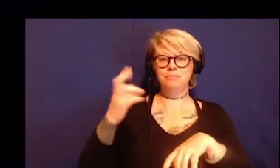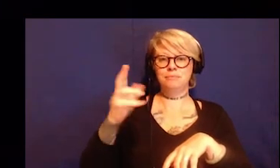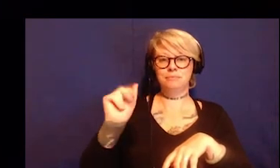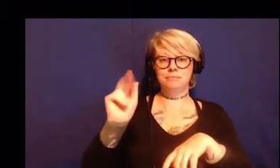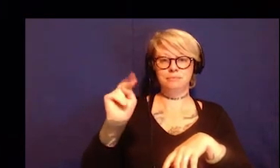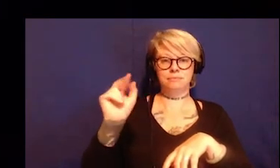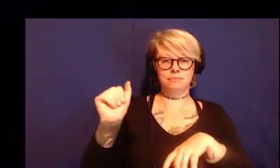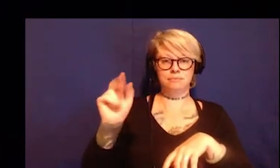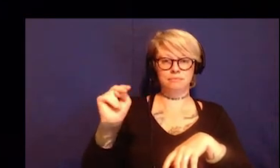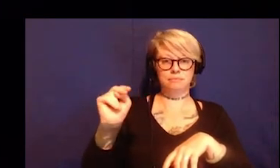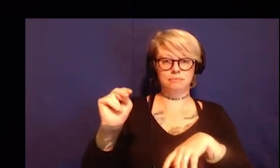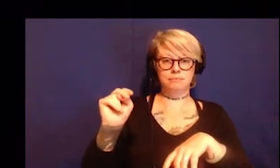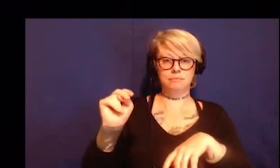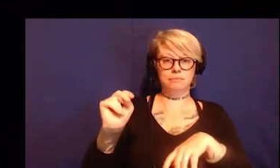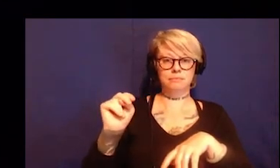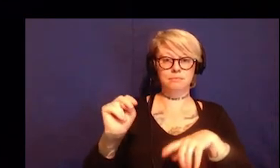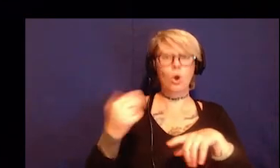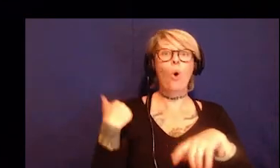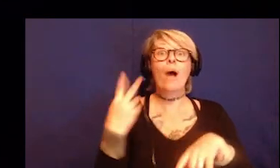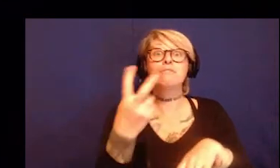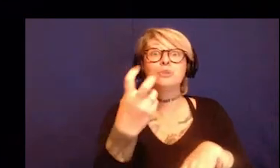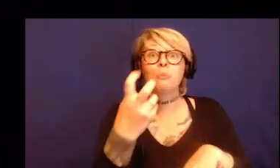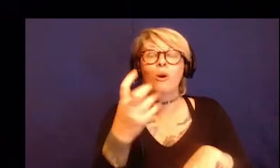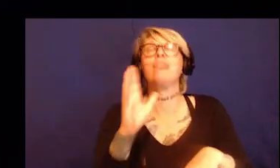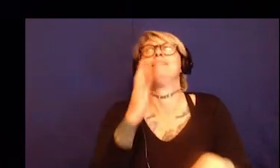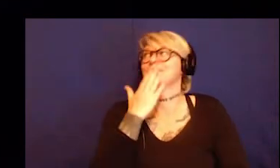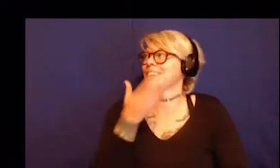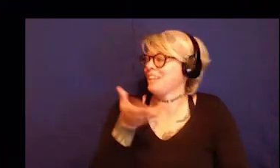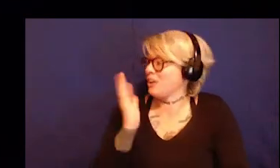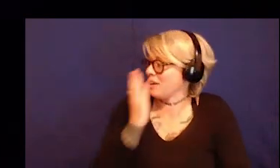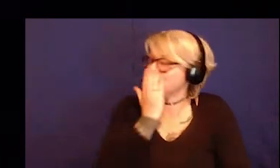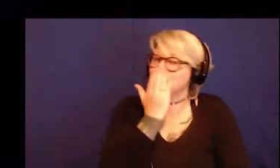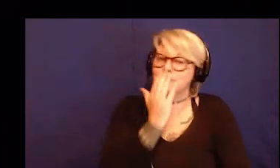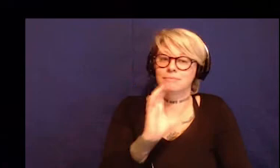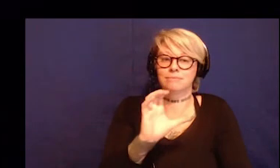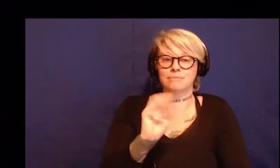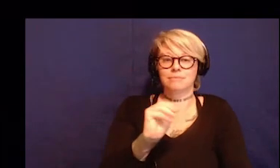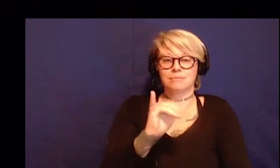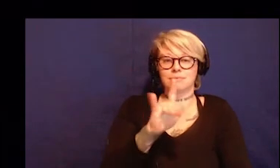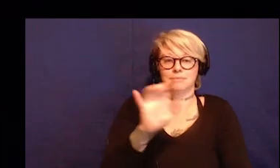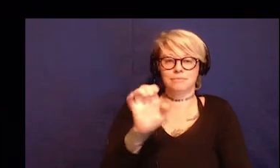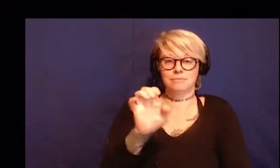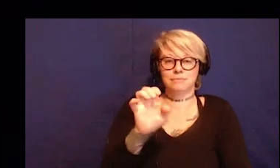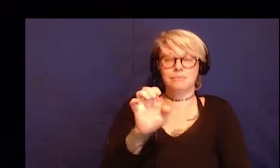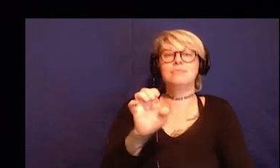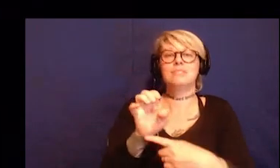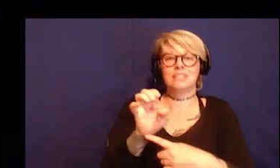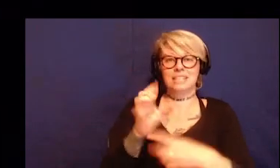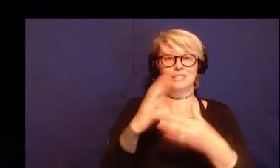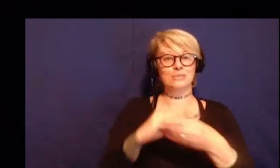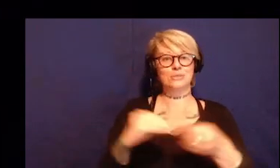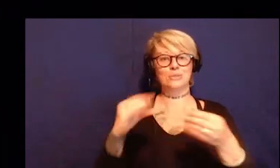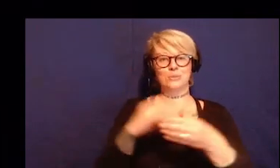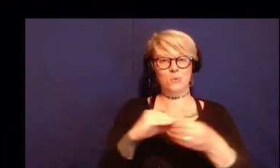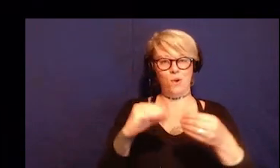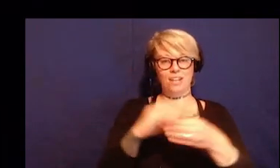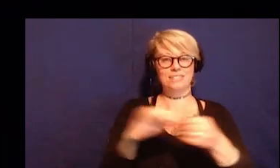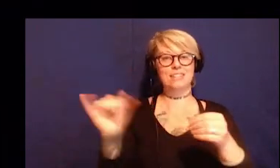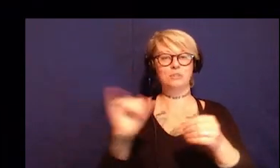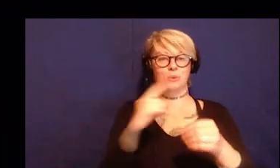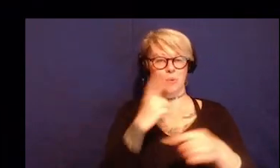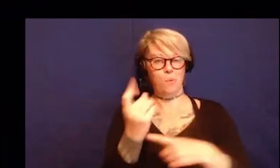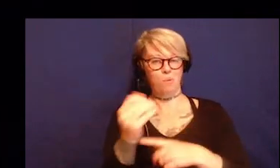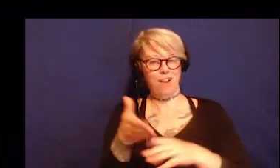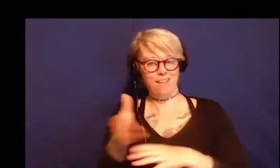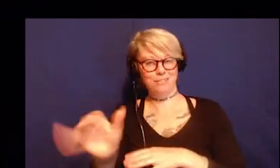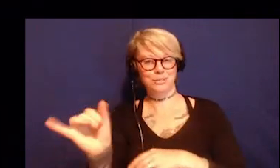Oh, thank God. There's two more. Kimi Manyakuma is a storyteller. There's one more after that too, so don't leave. Is